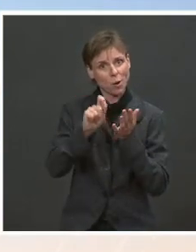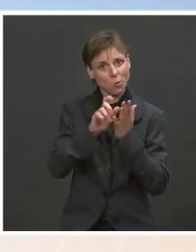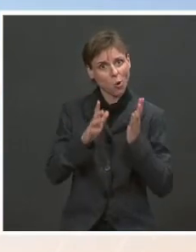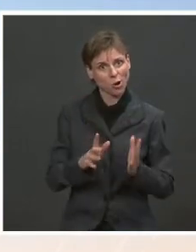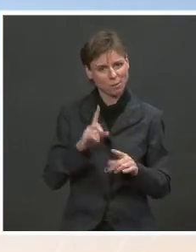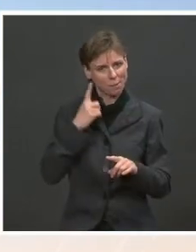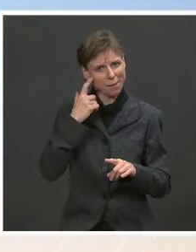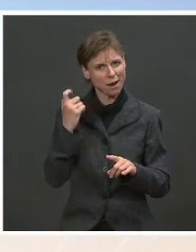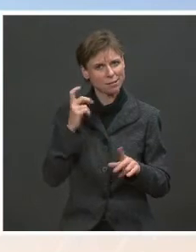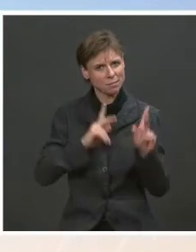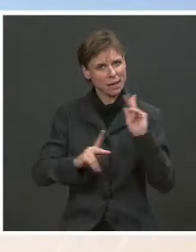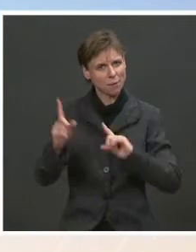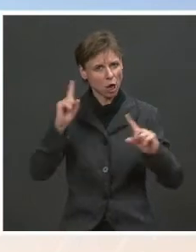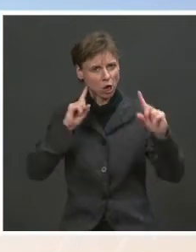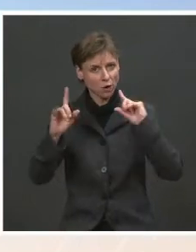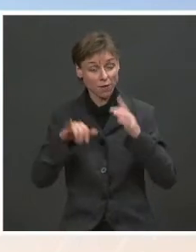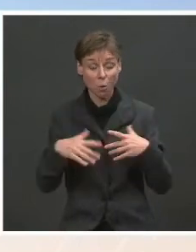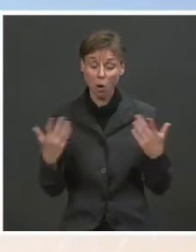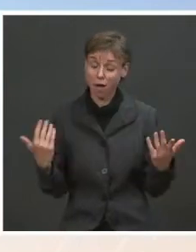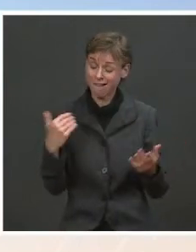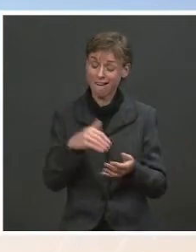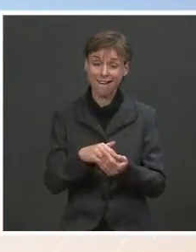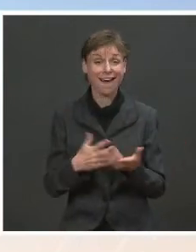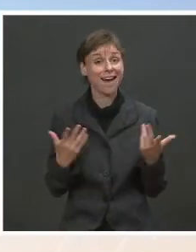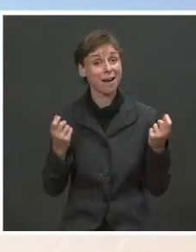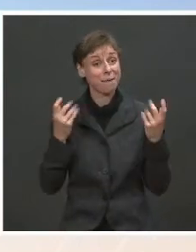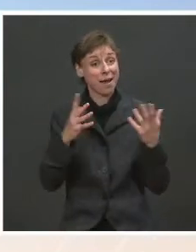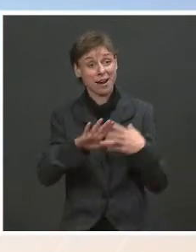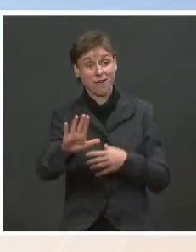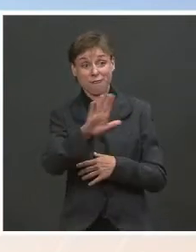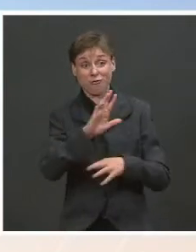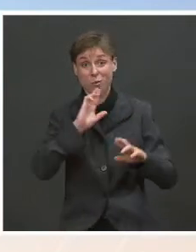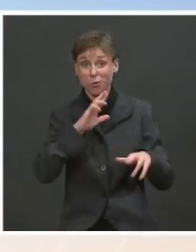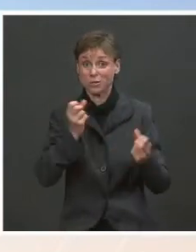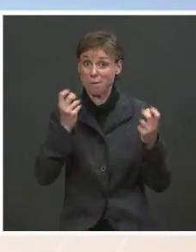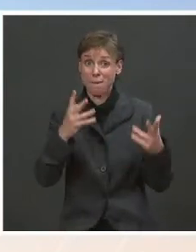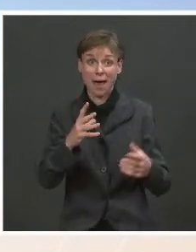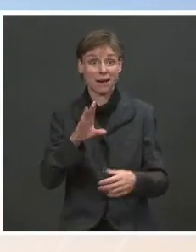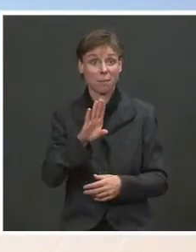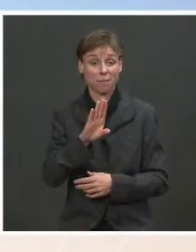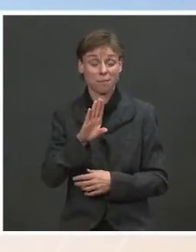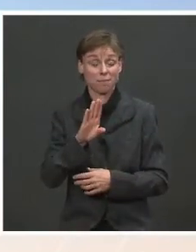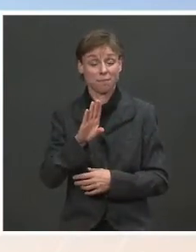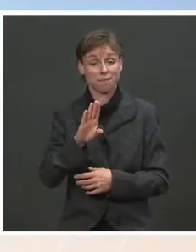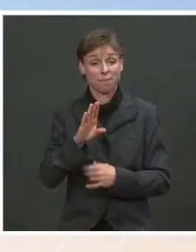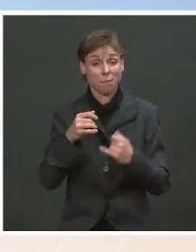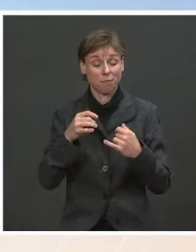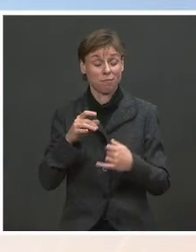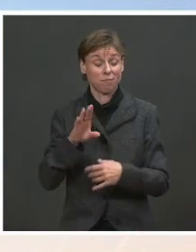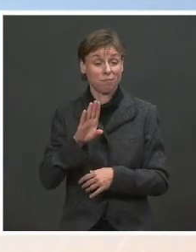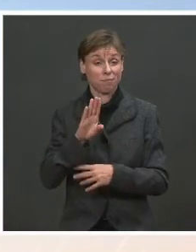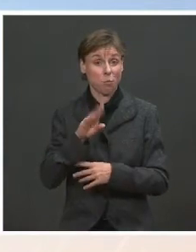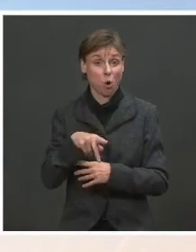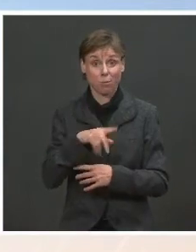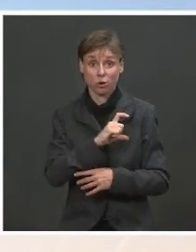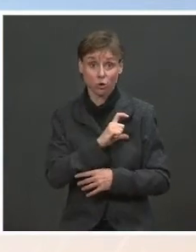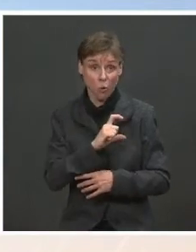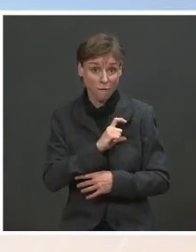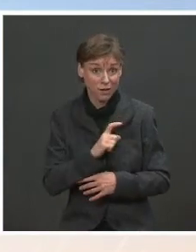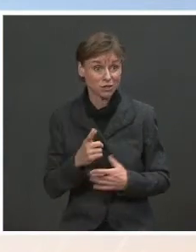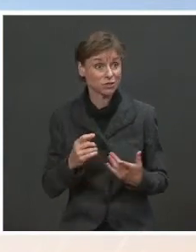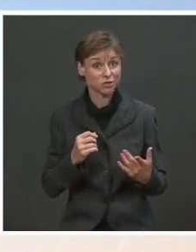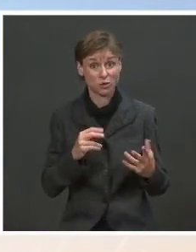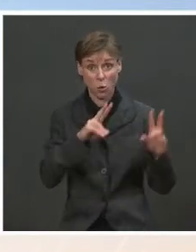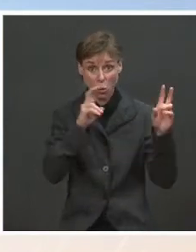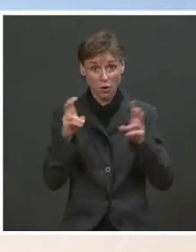seen, watching a number of the reports you all do, a number of Border Patrol officials who are quoted in them, who are appear in them, and certainly from the